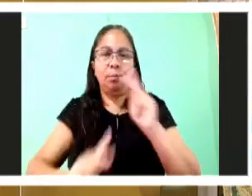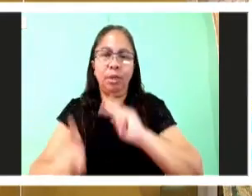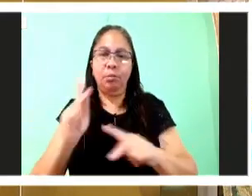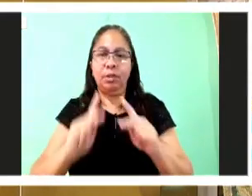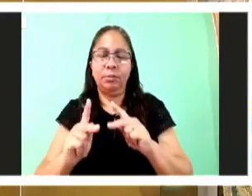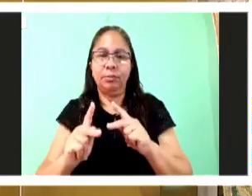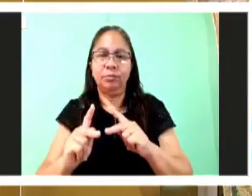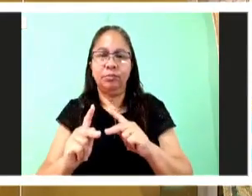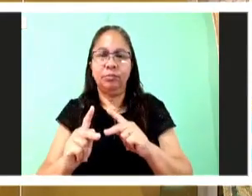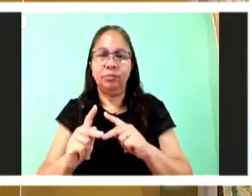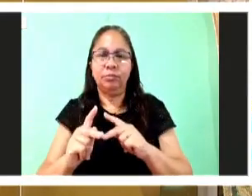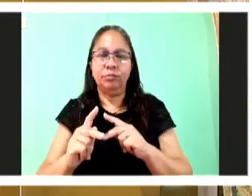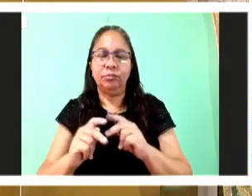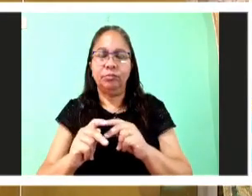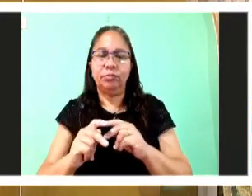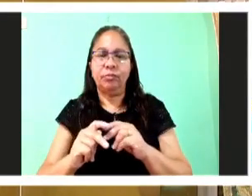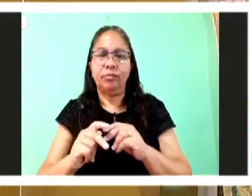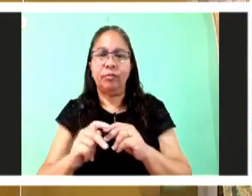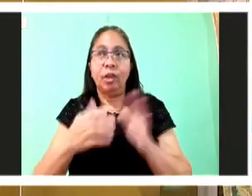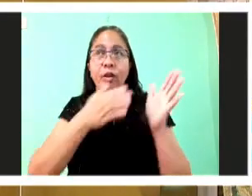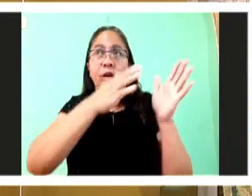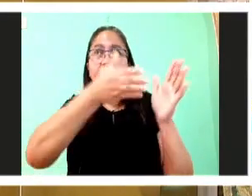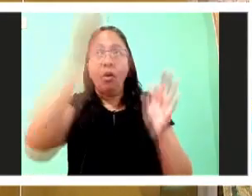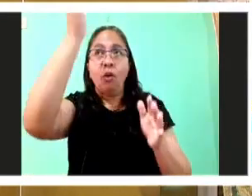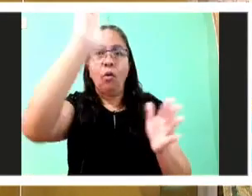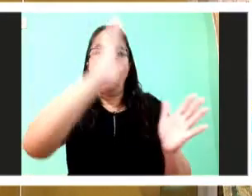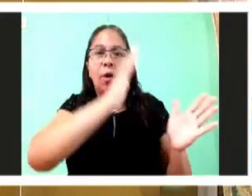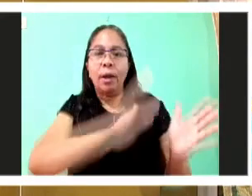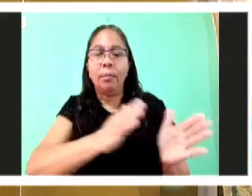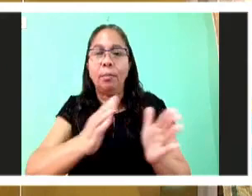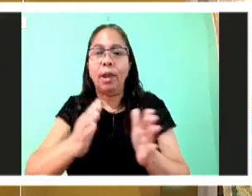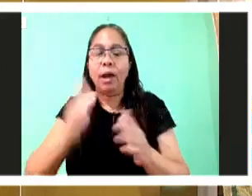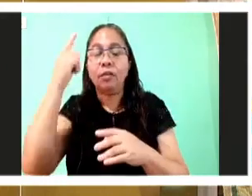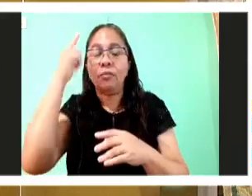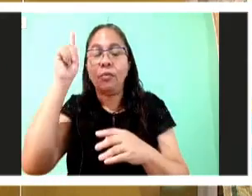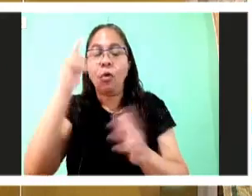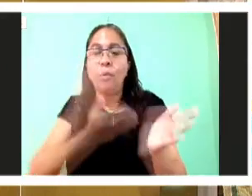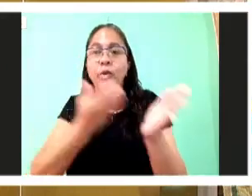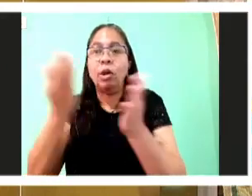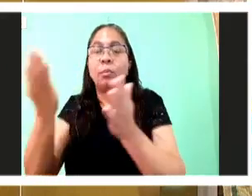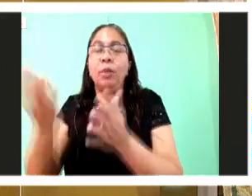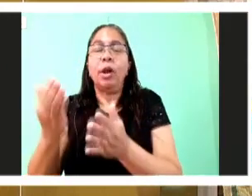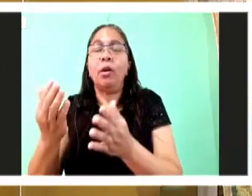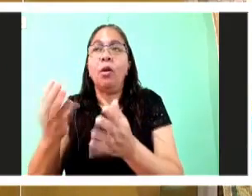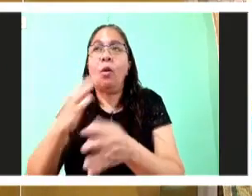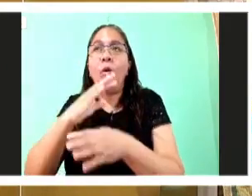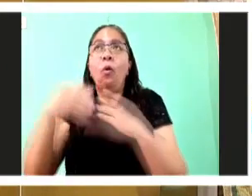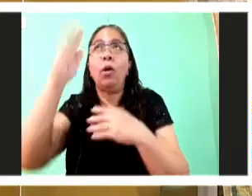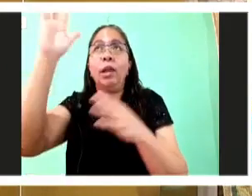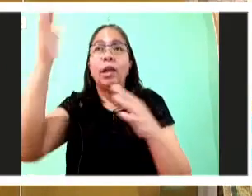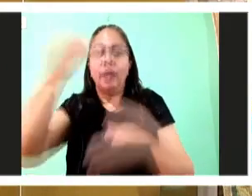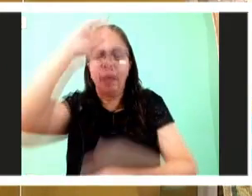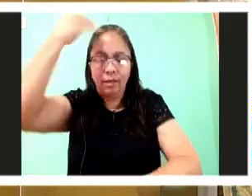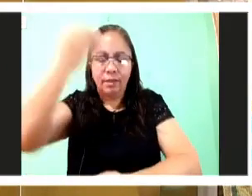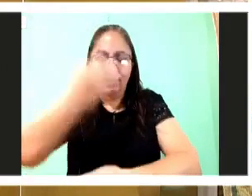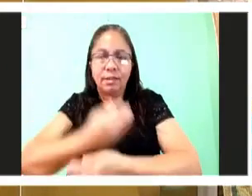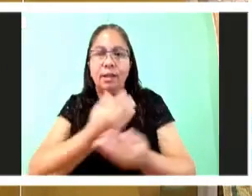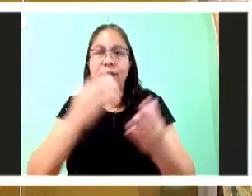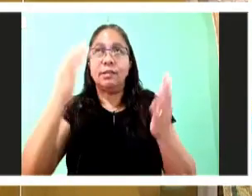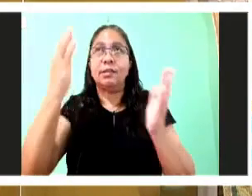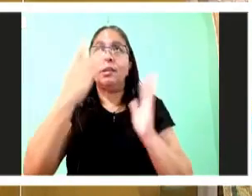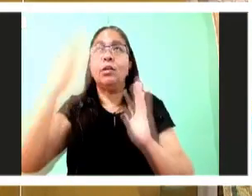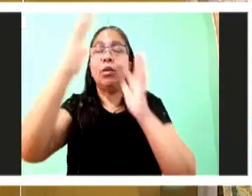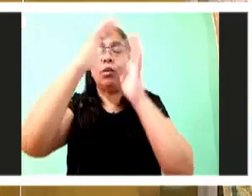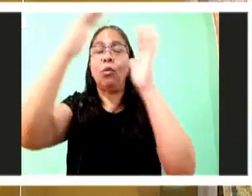As it was his purpose to bring a great many of his sons into glory, it was appropriate that